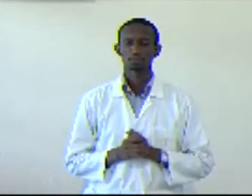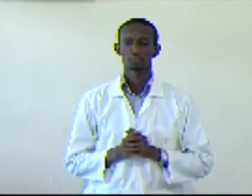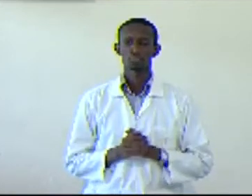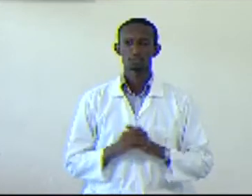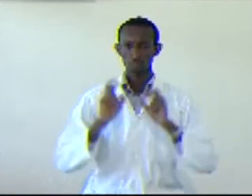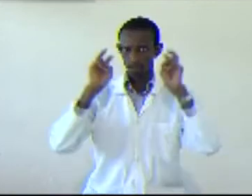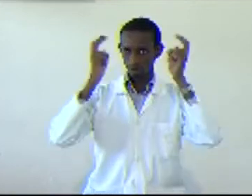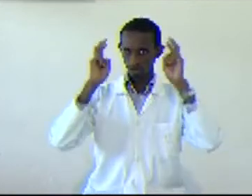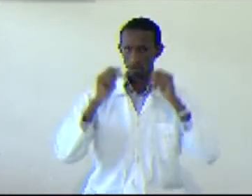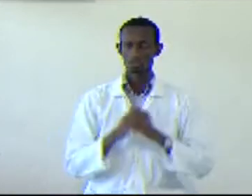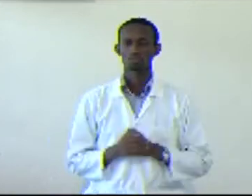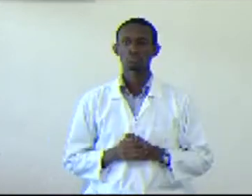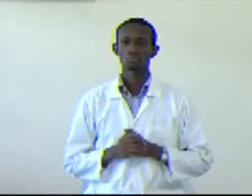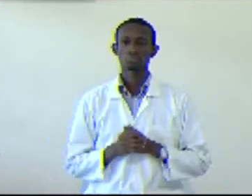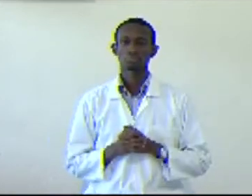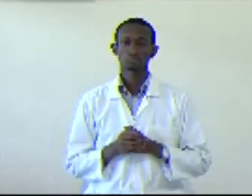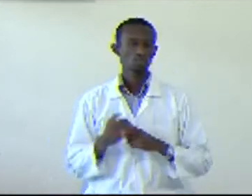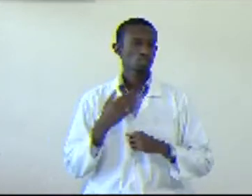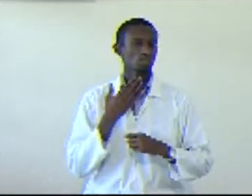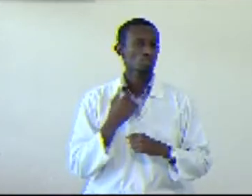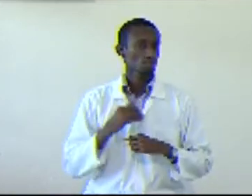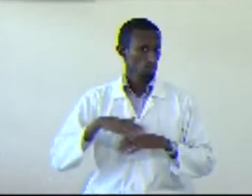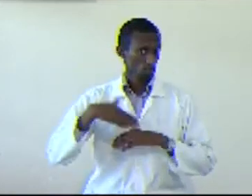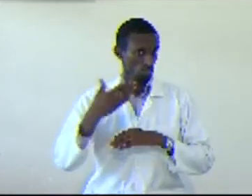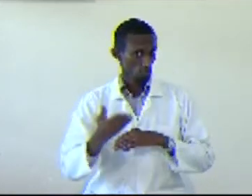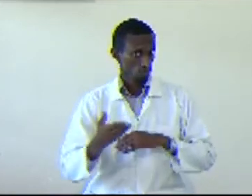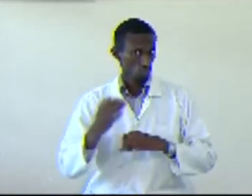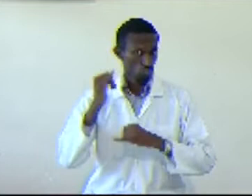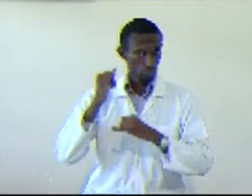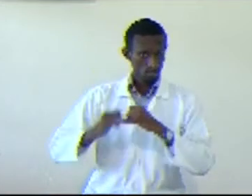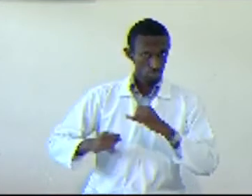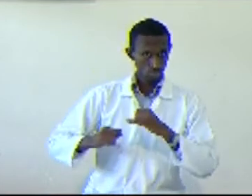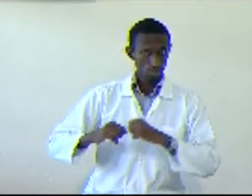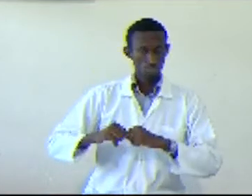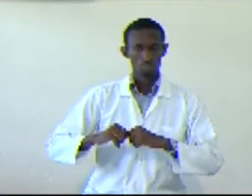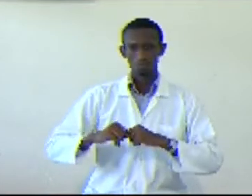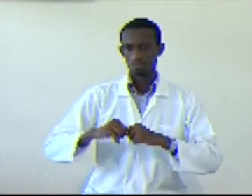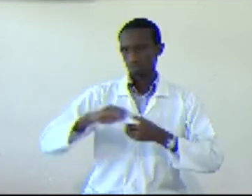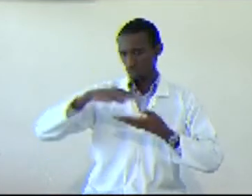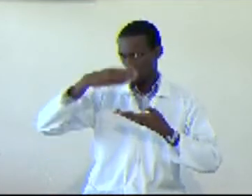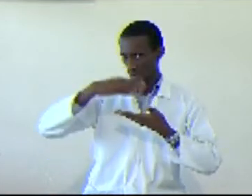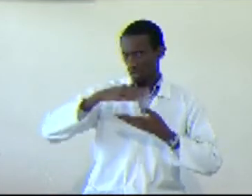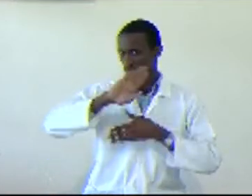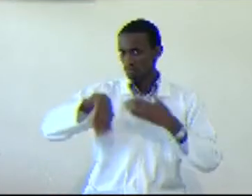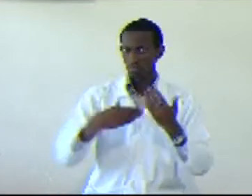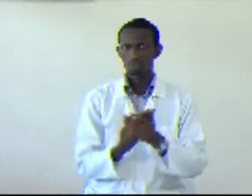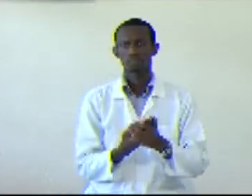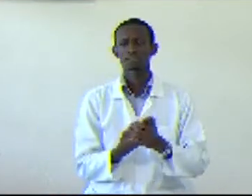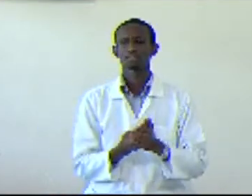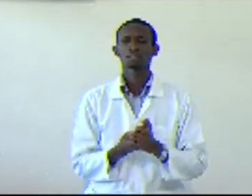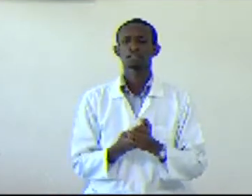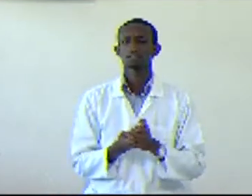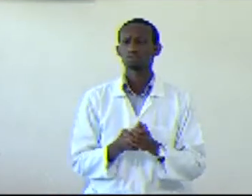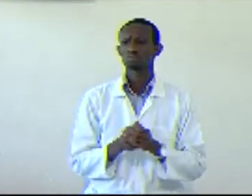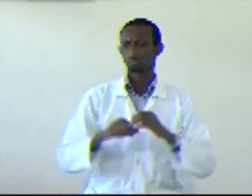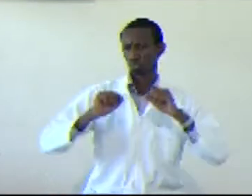we could now get at the end of this lesson, all of you be able to explain some of the